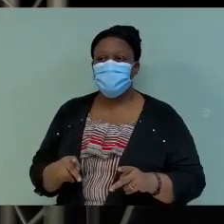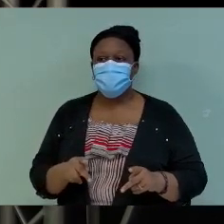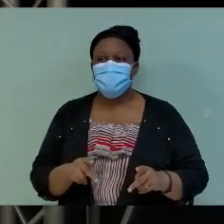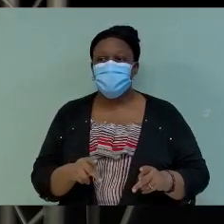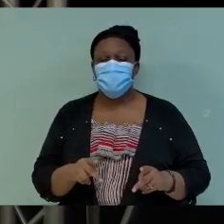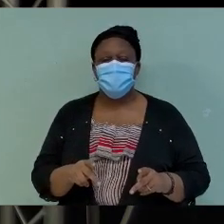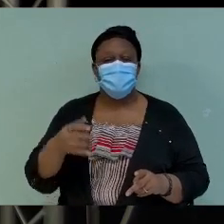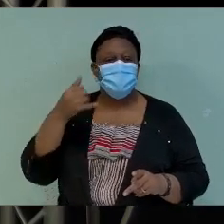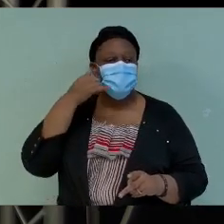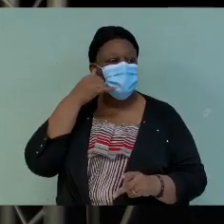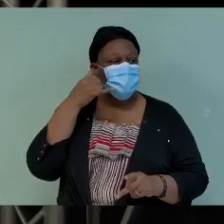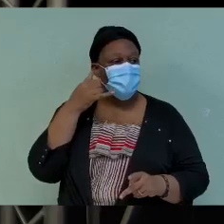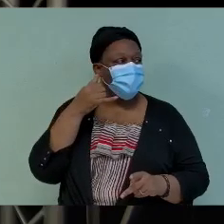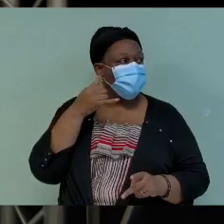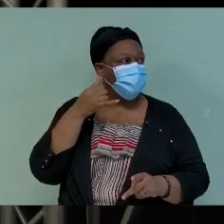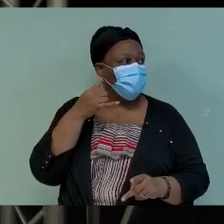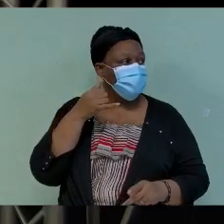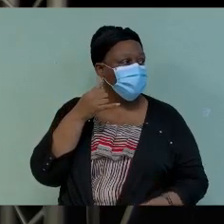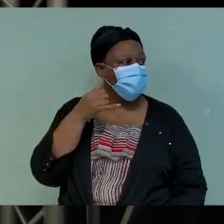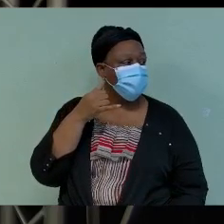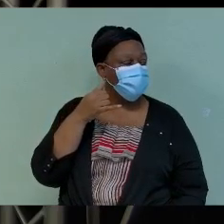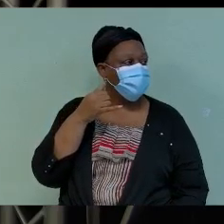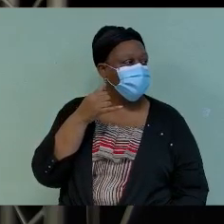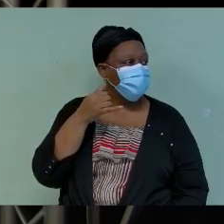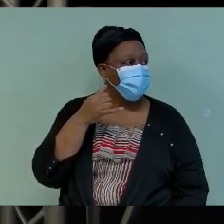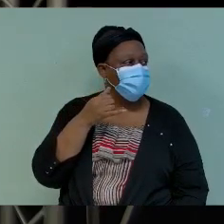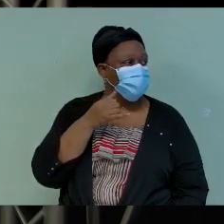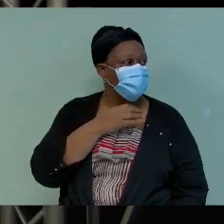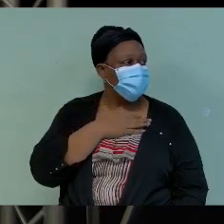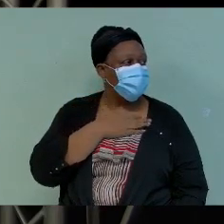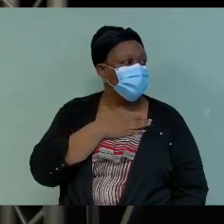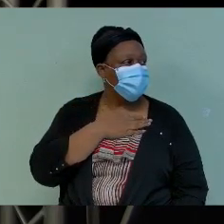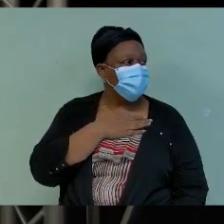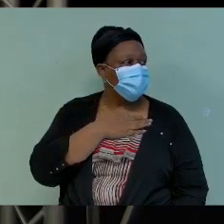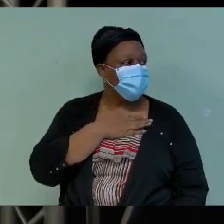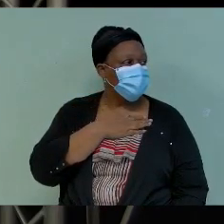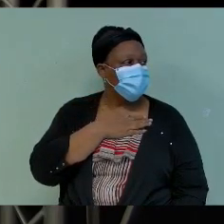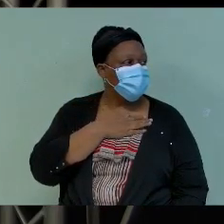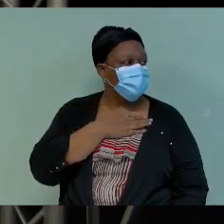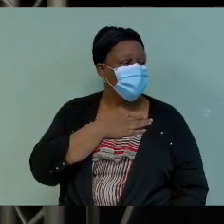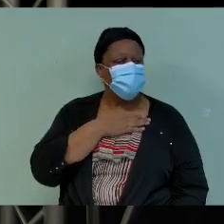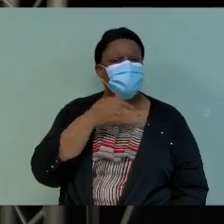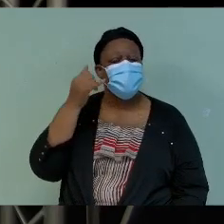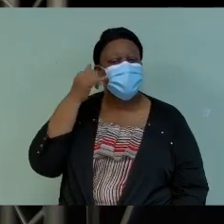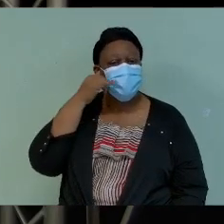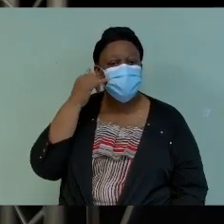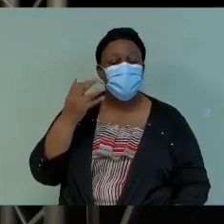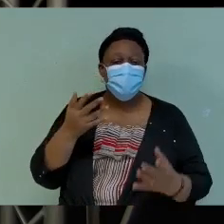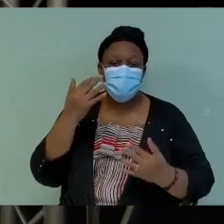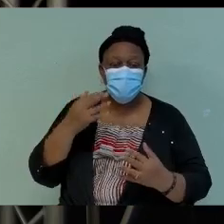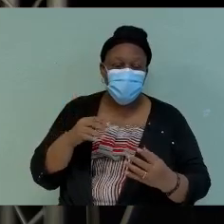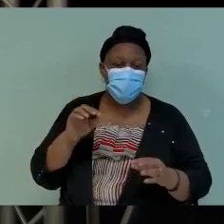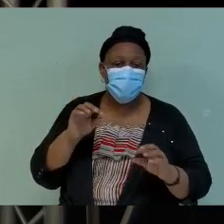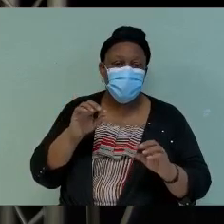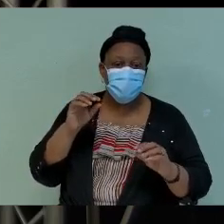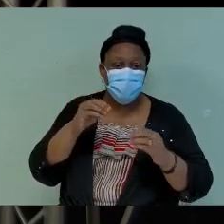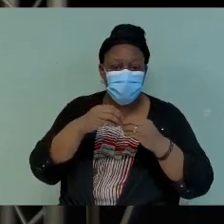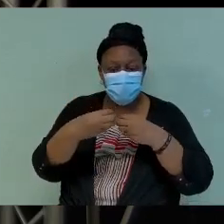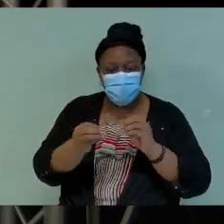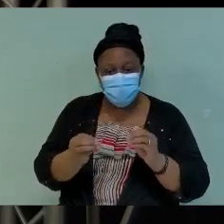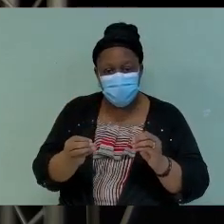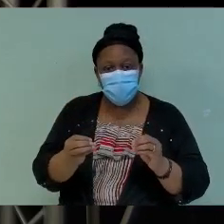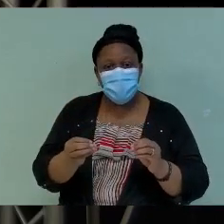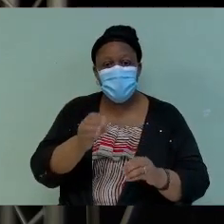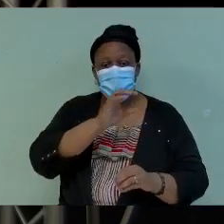EMS would have processed 3 calls, police 50, fire and rescue services 2 calls.